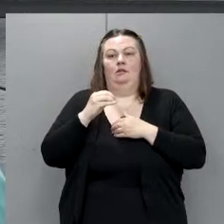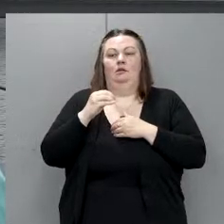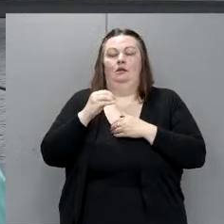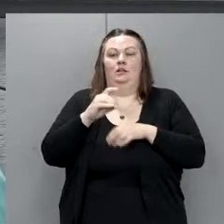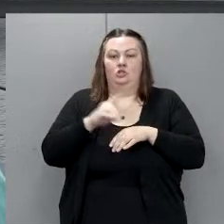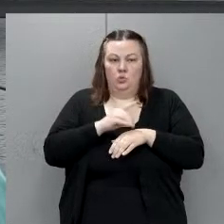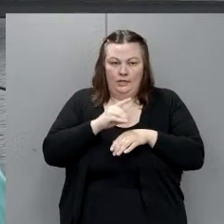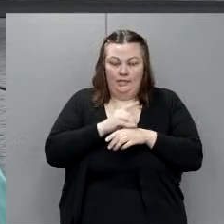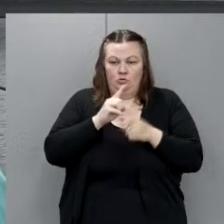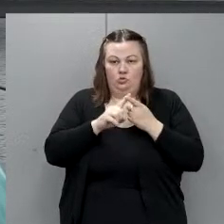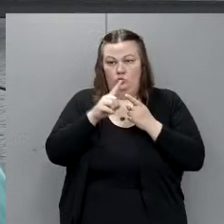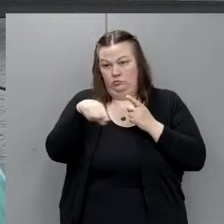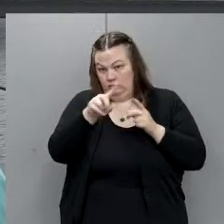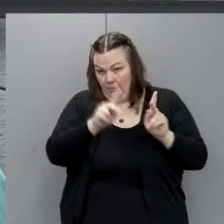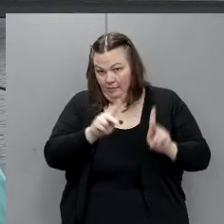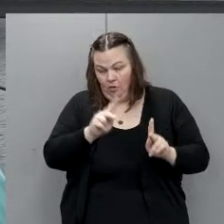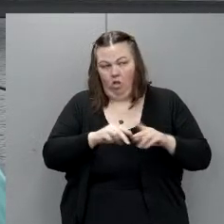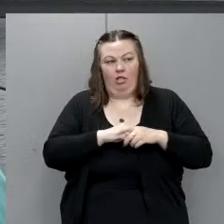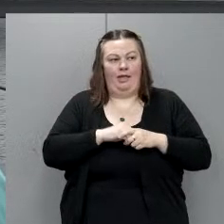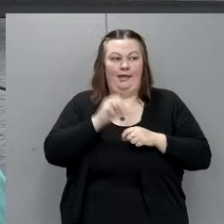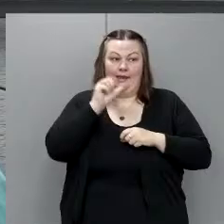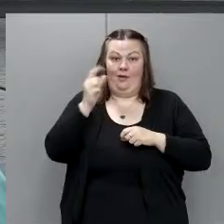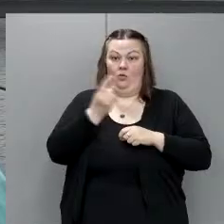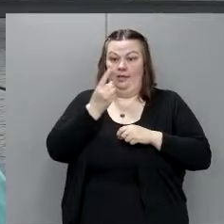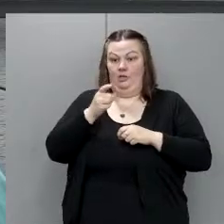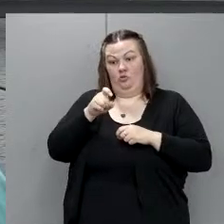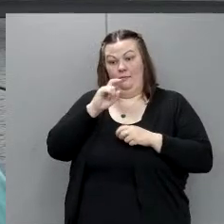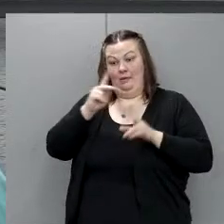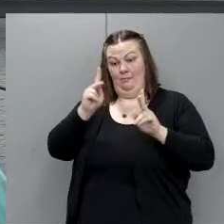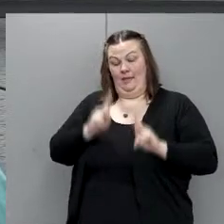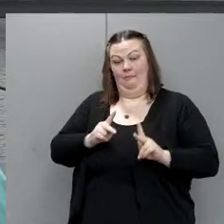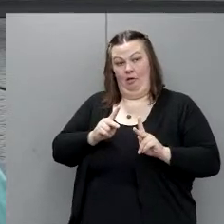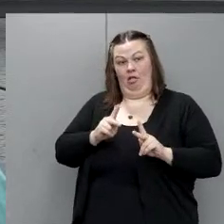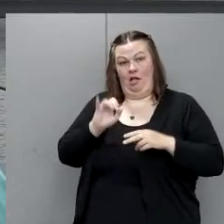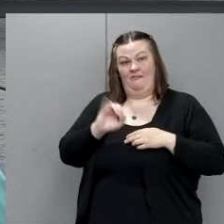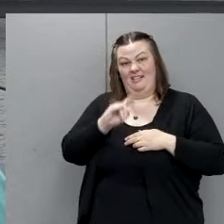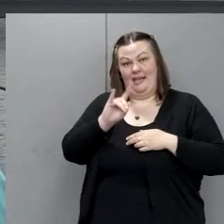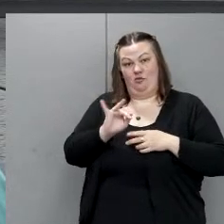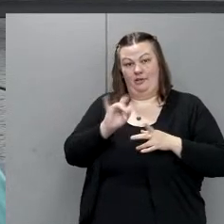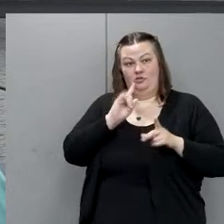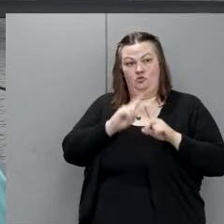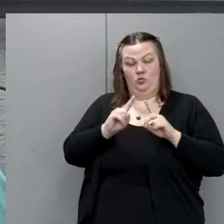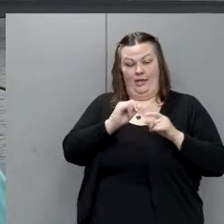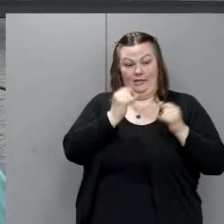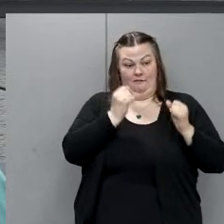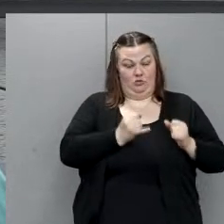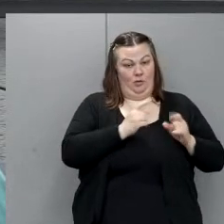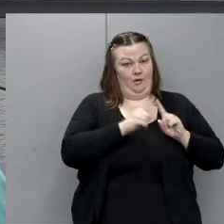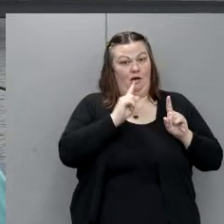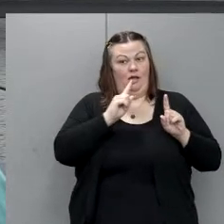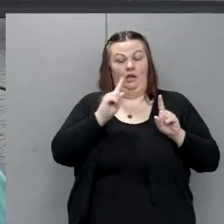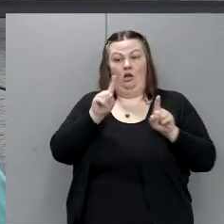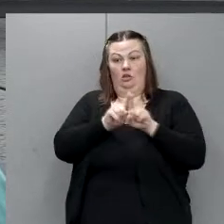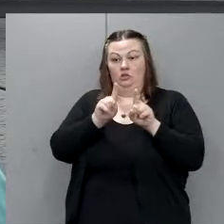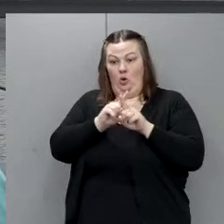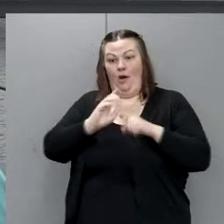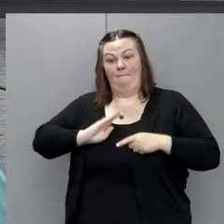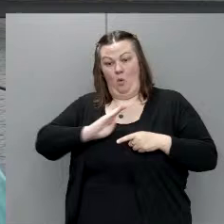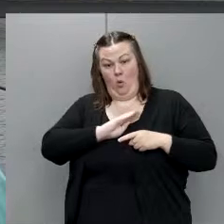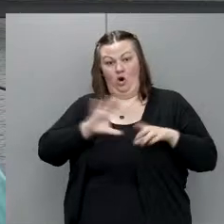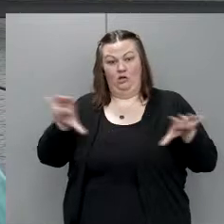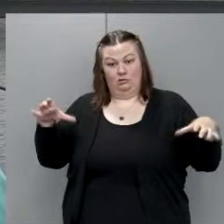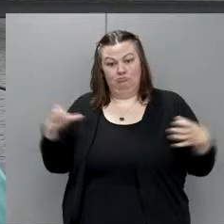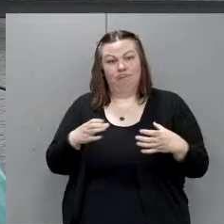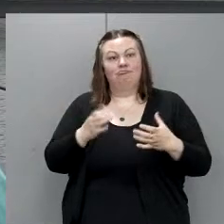people. And not only should we be people of integrity individually, but collectively, we should be a board of